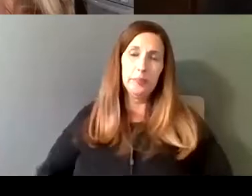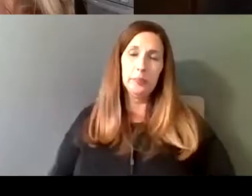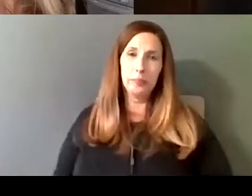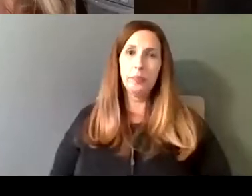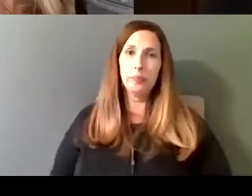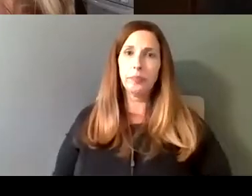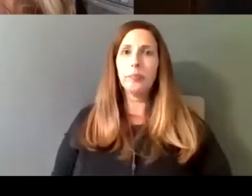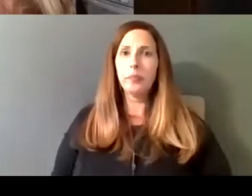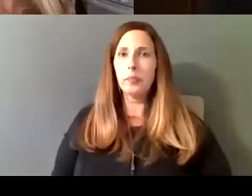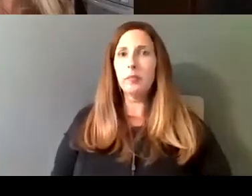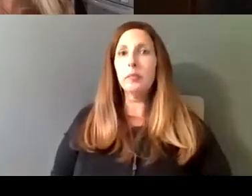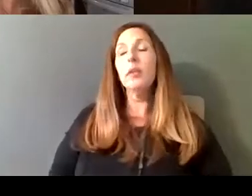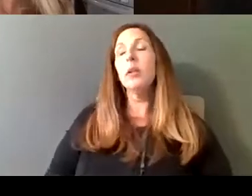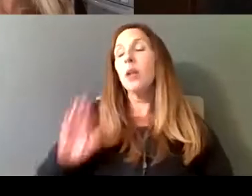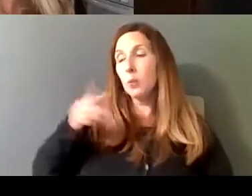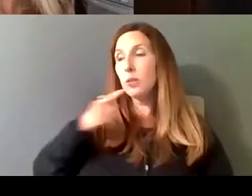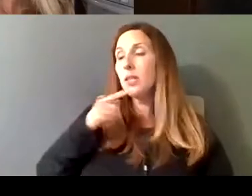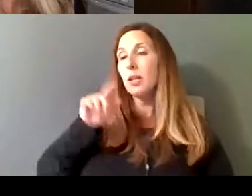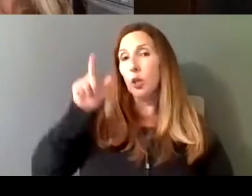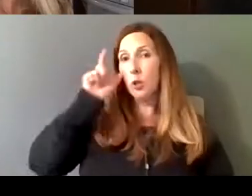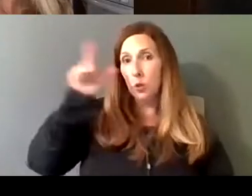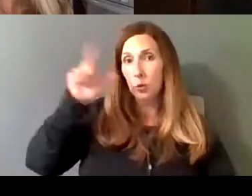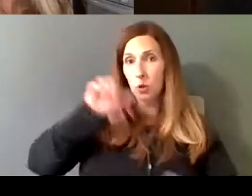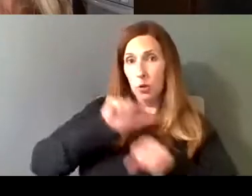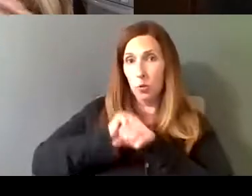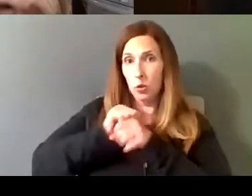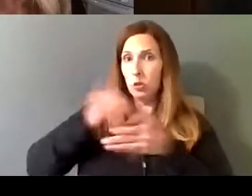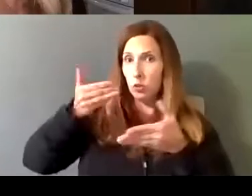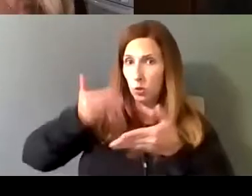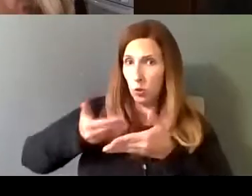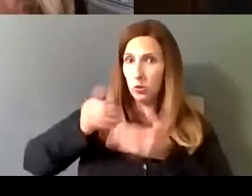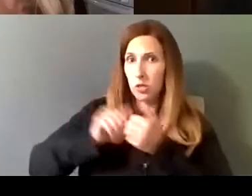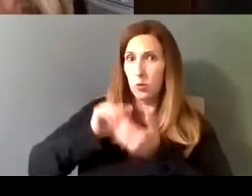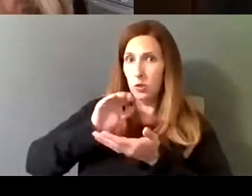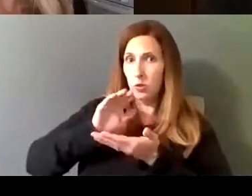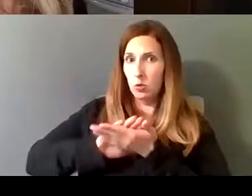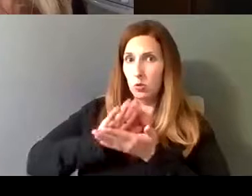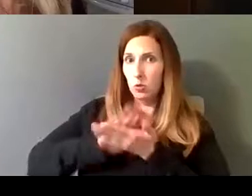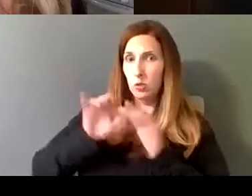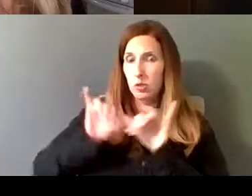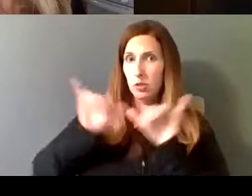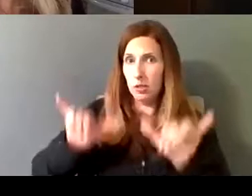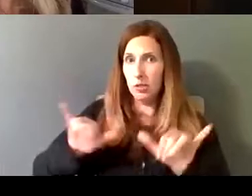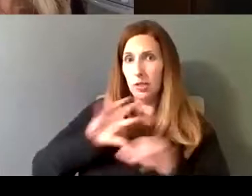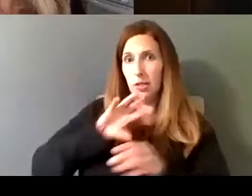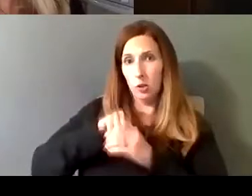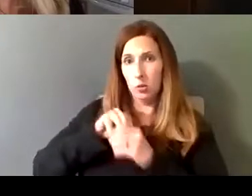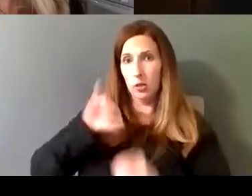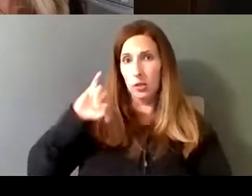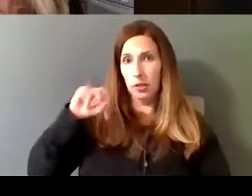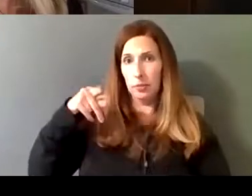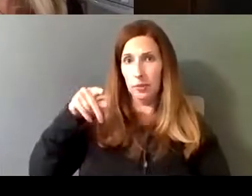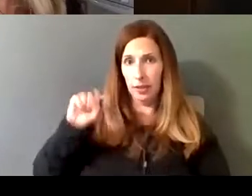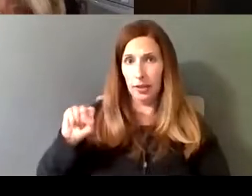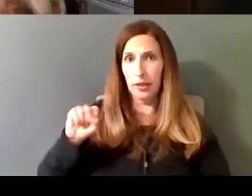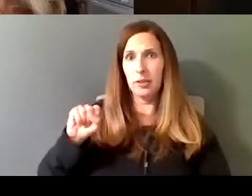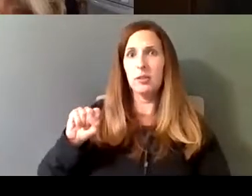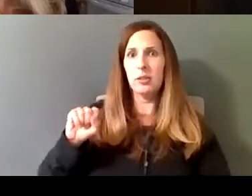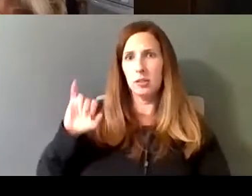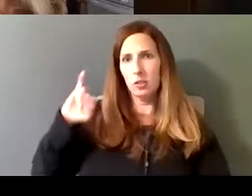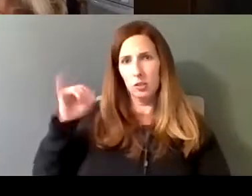will say Luna works really closely with the school systems here, including the largest school system, which is IPS, which Jackie